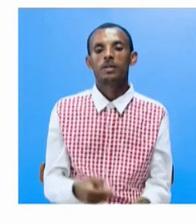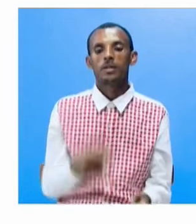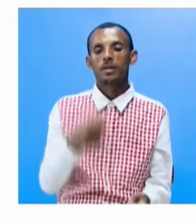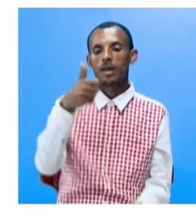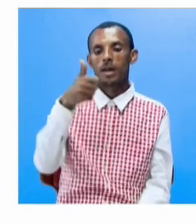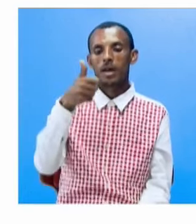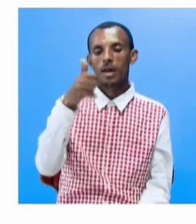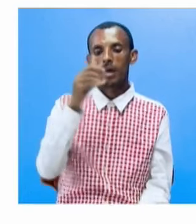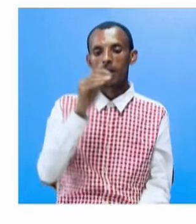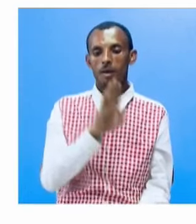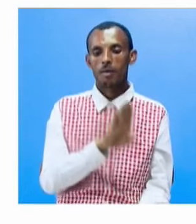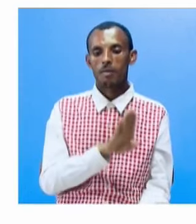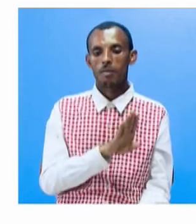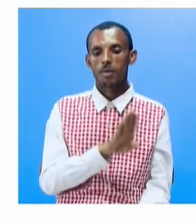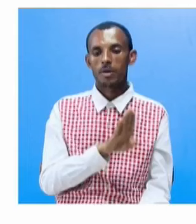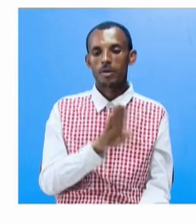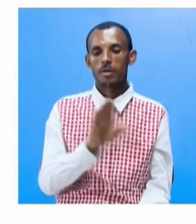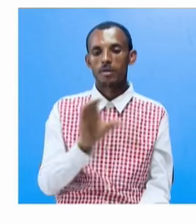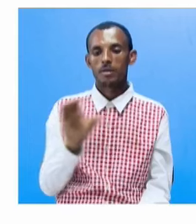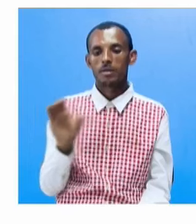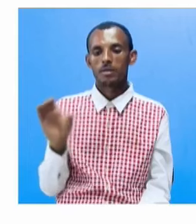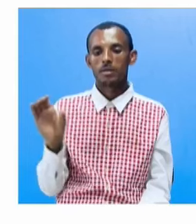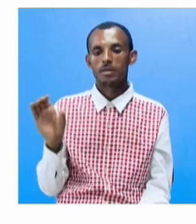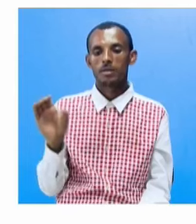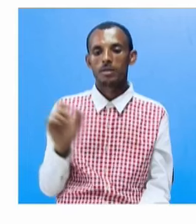this one is angle ABC.